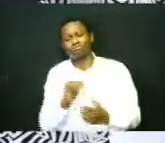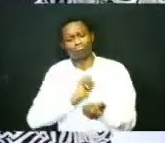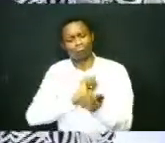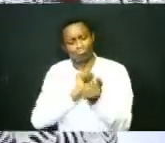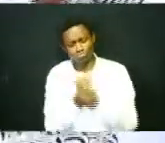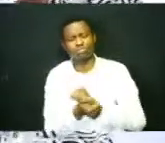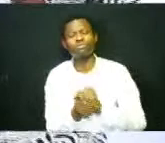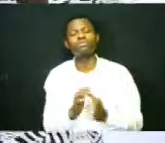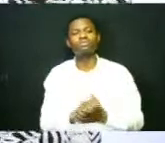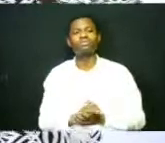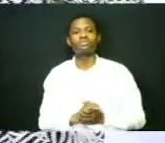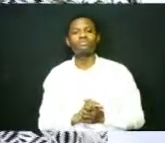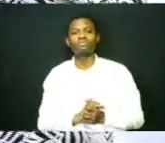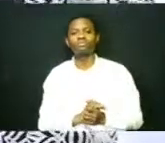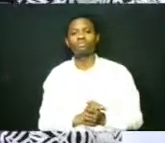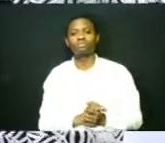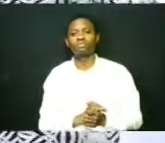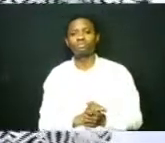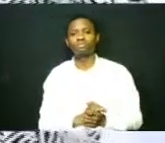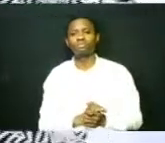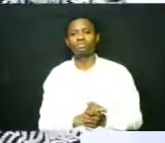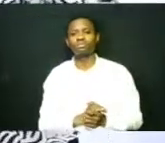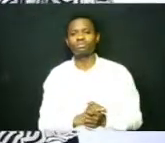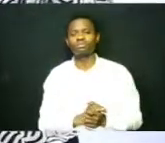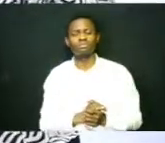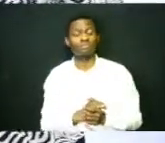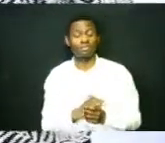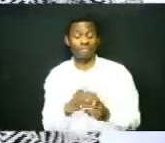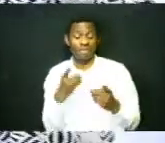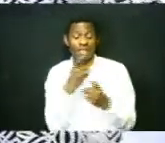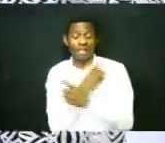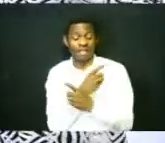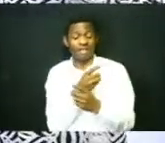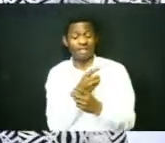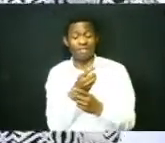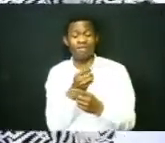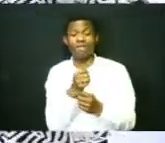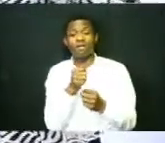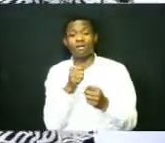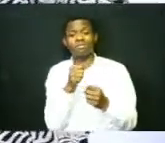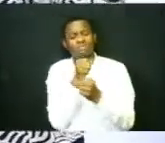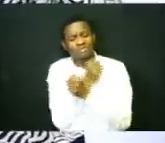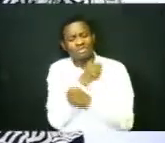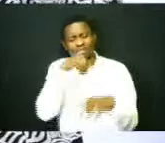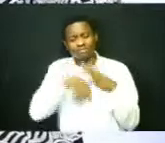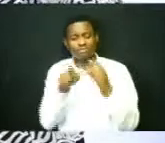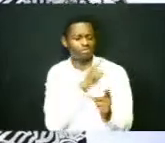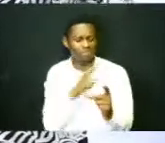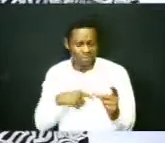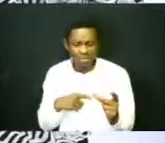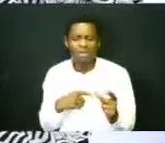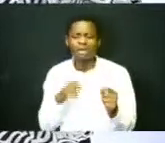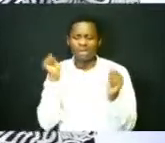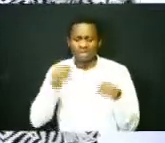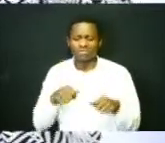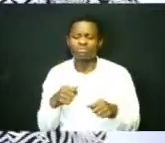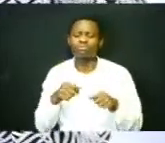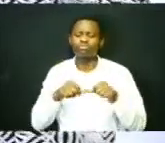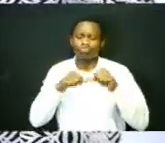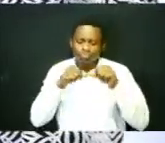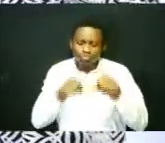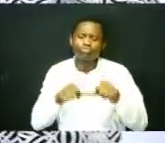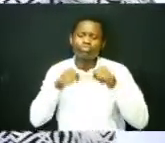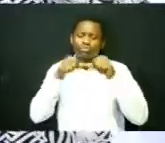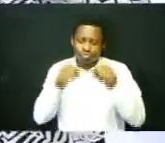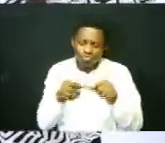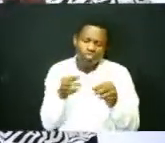beloved in the Lord, I can go on and on. But another thing that we want